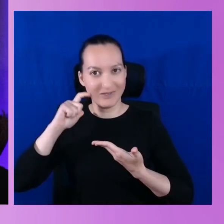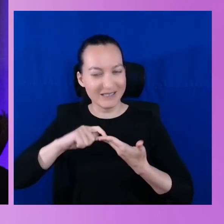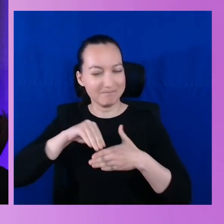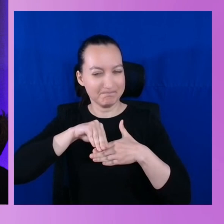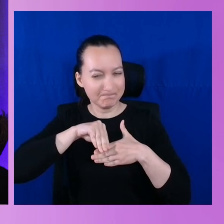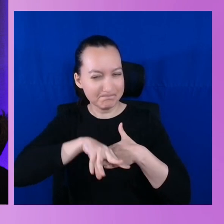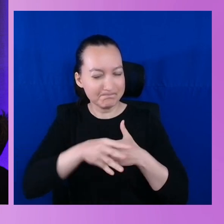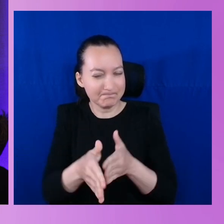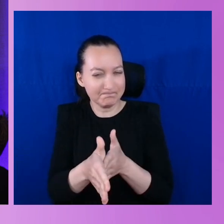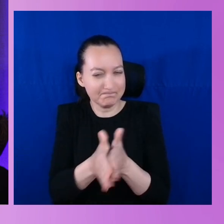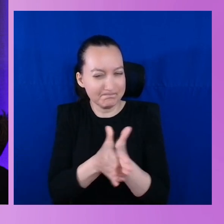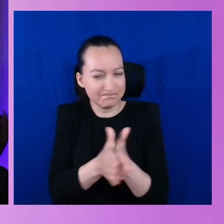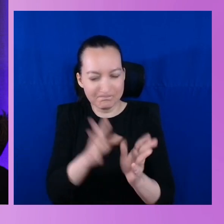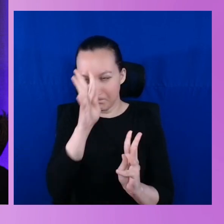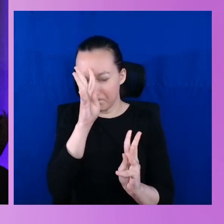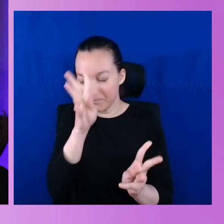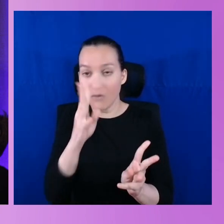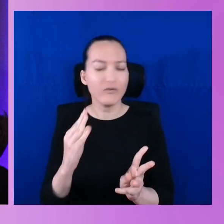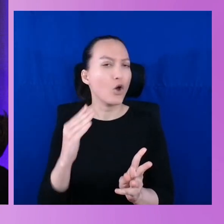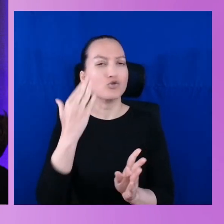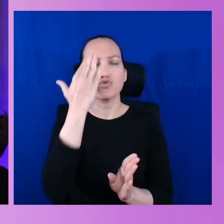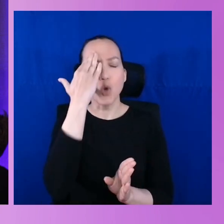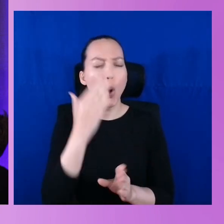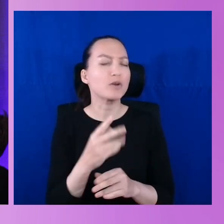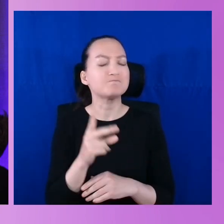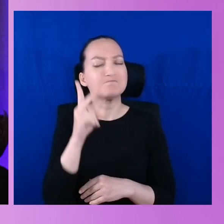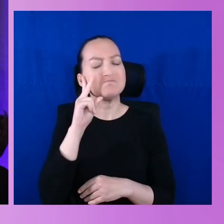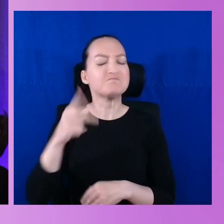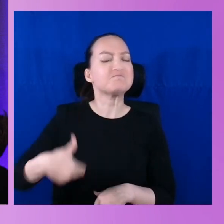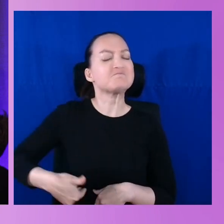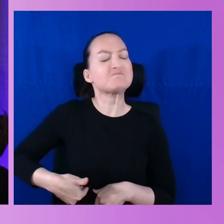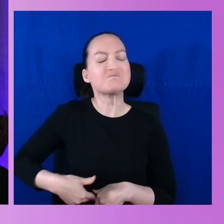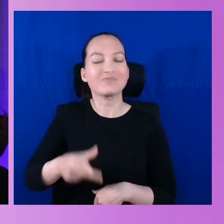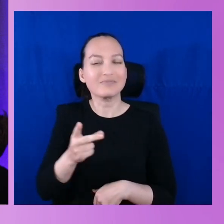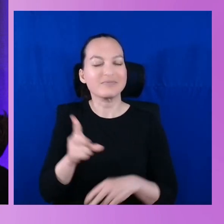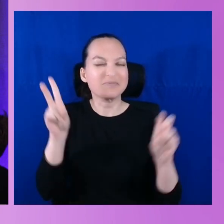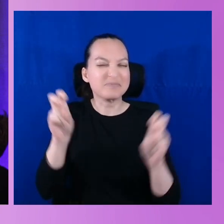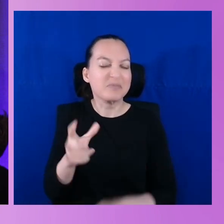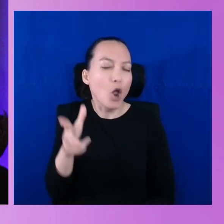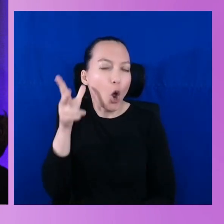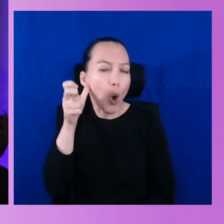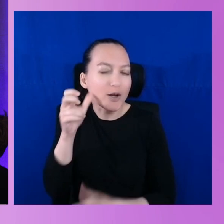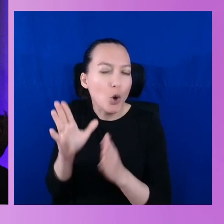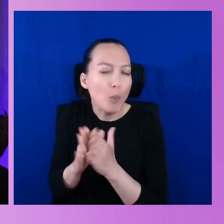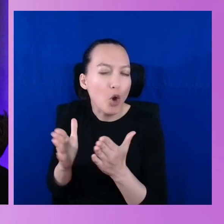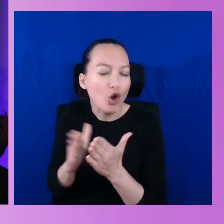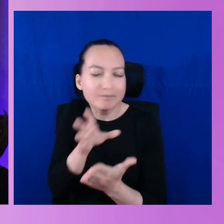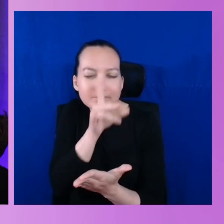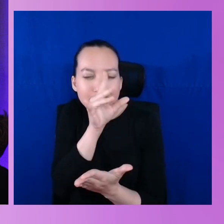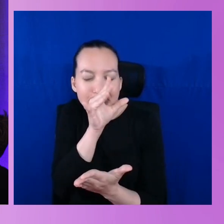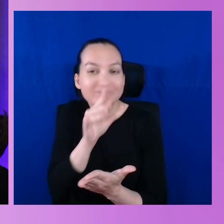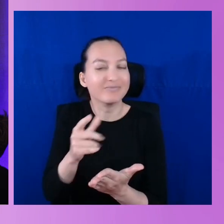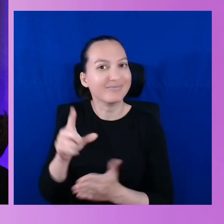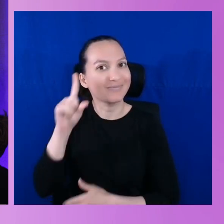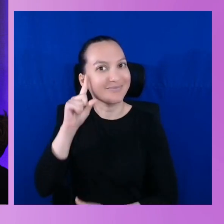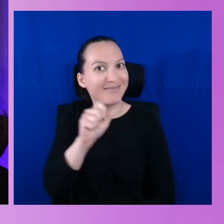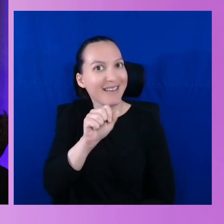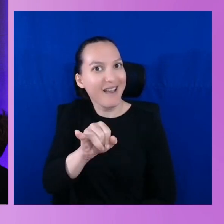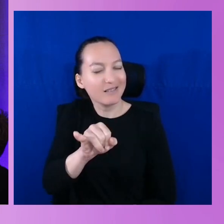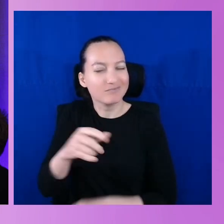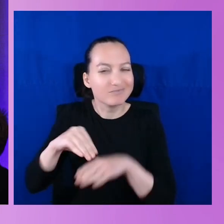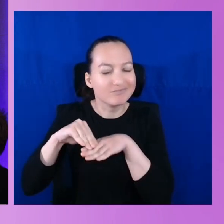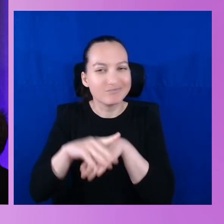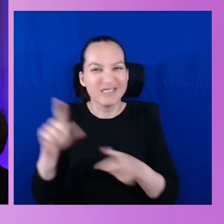of innovation. We've always known it's there. We've always seen the audiobook kind of examples. But I think AI is profoundly changing things.